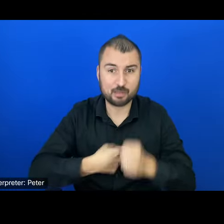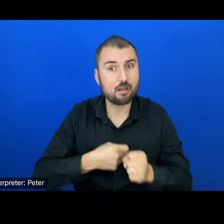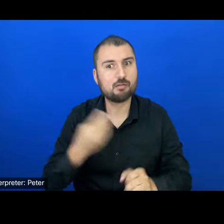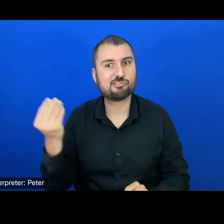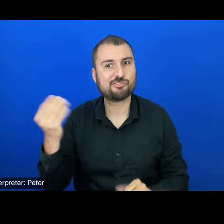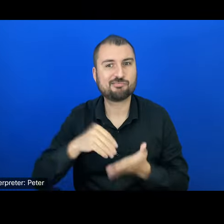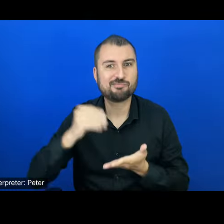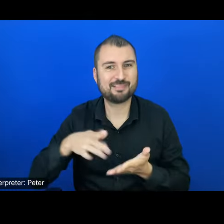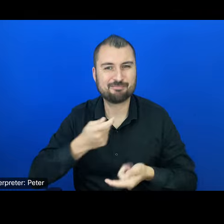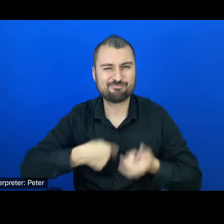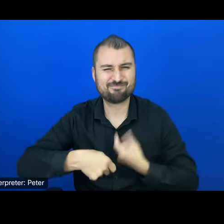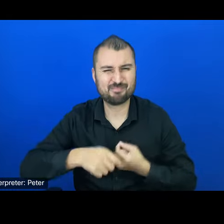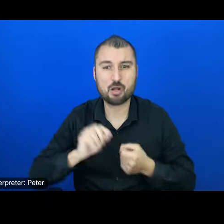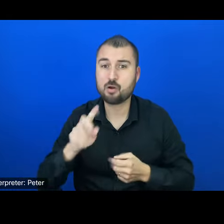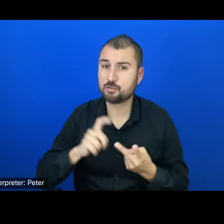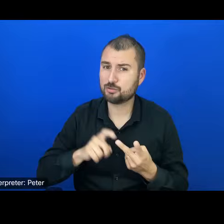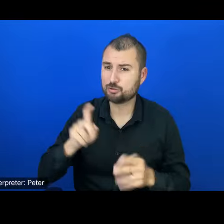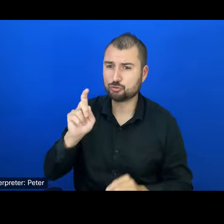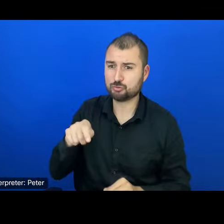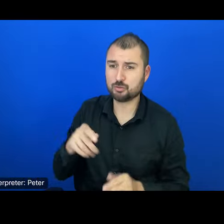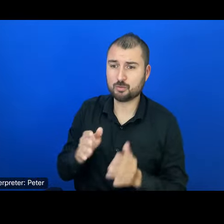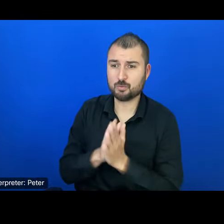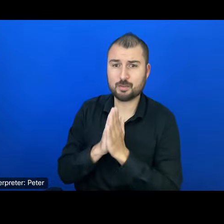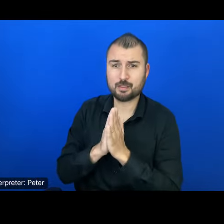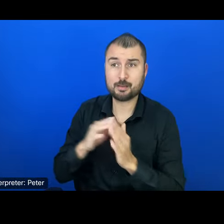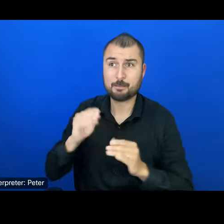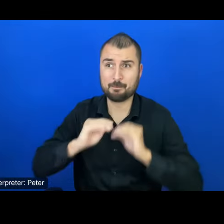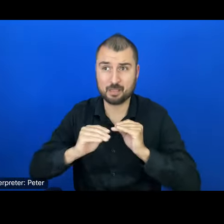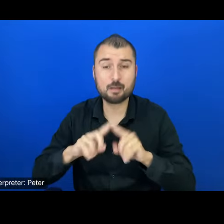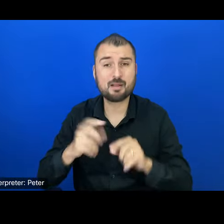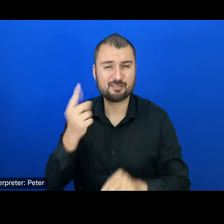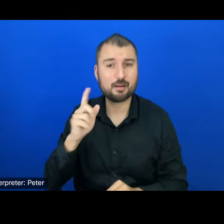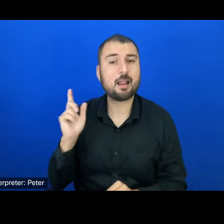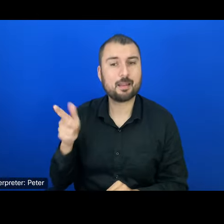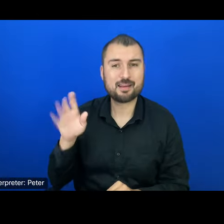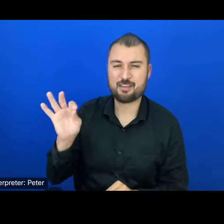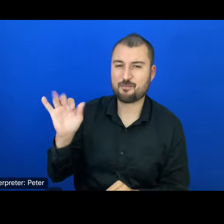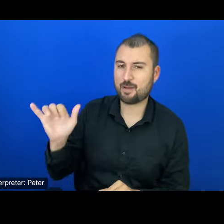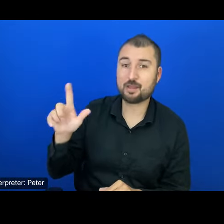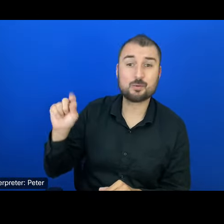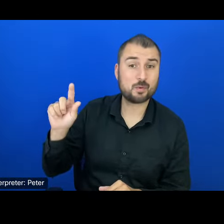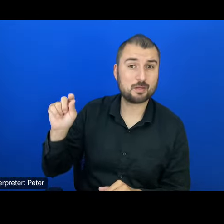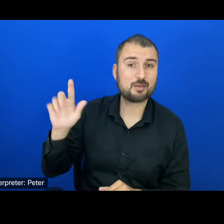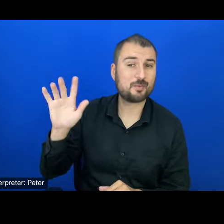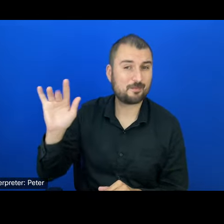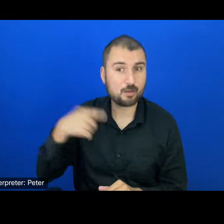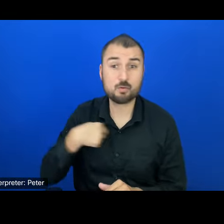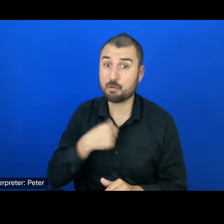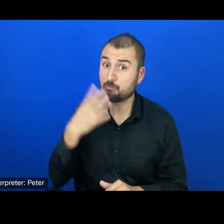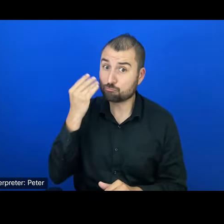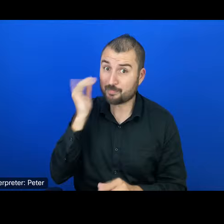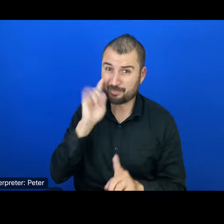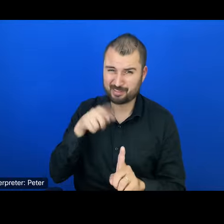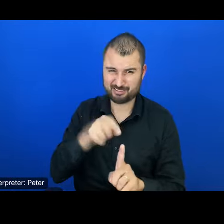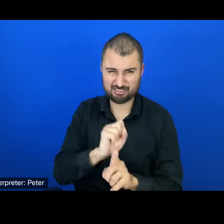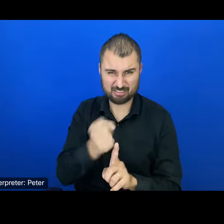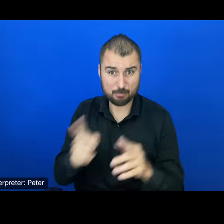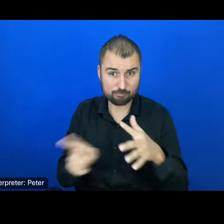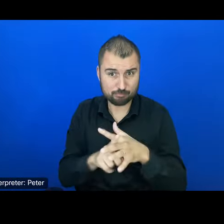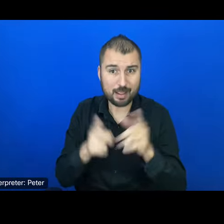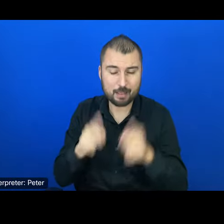to replace, or should they require maintenance? In late FY 2025, we experienced that circumstance